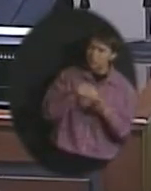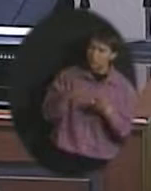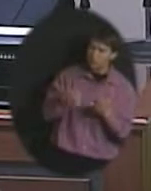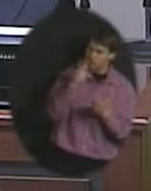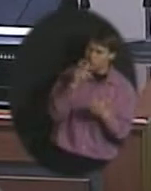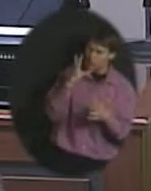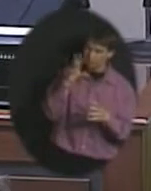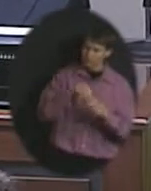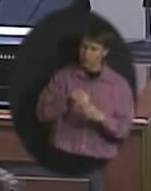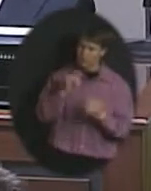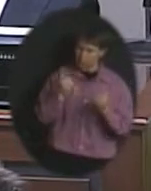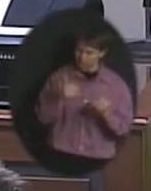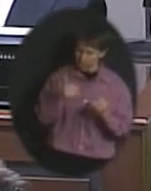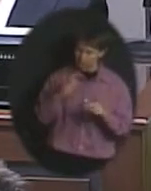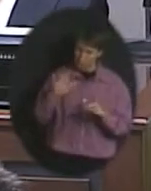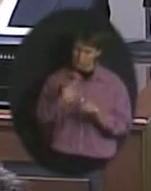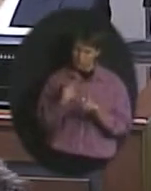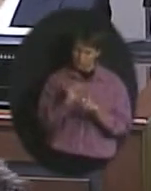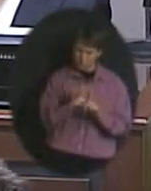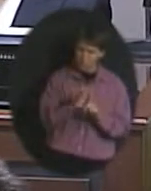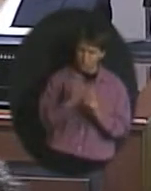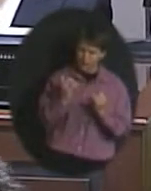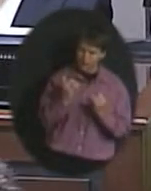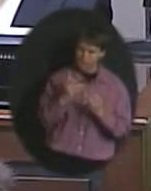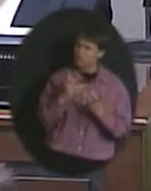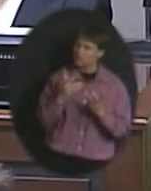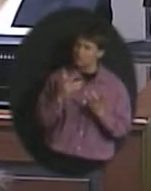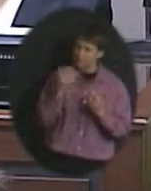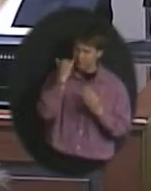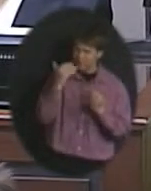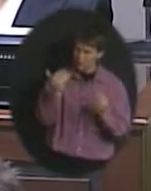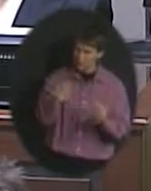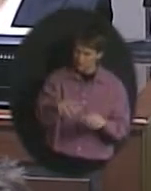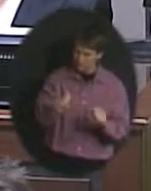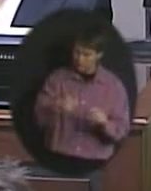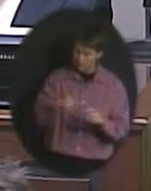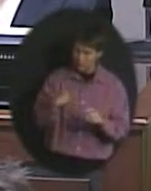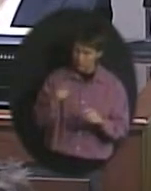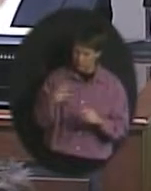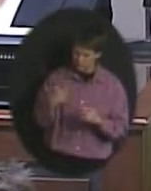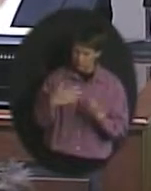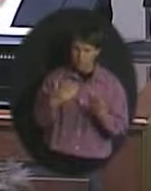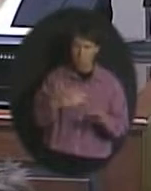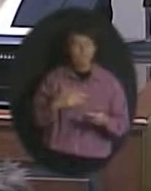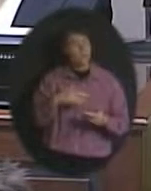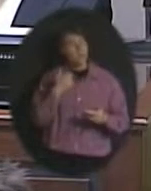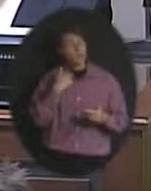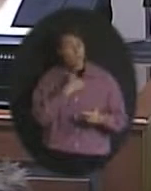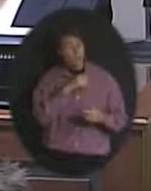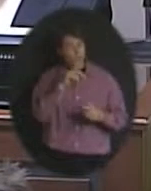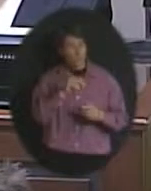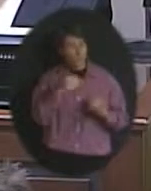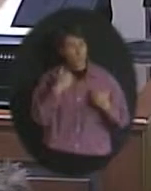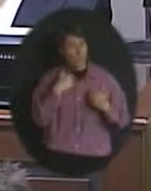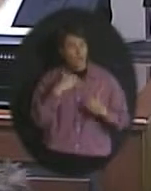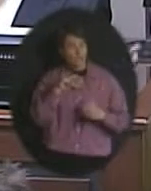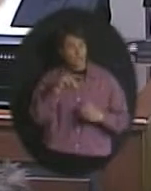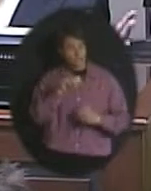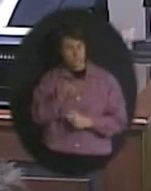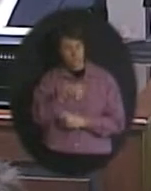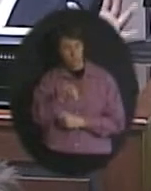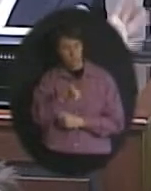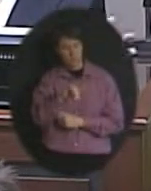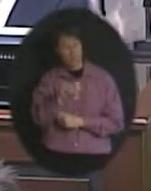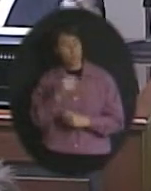now, what exposure they had at the middle level. Yes. We do have figures, Mrs. Martin, on the